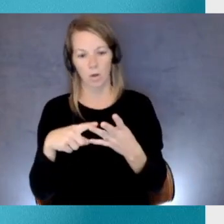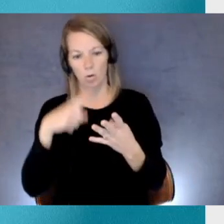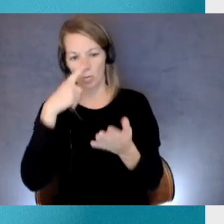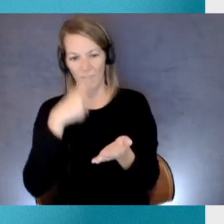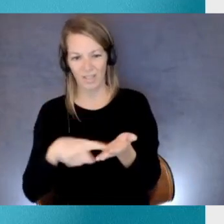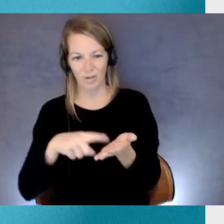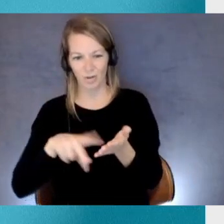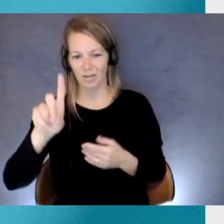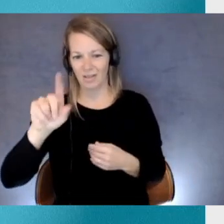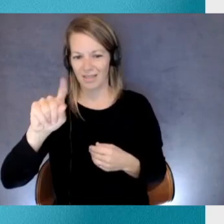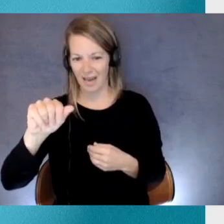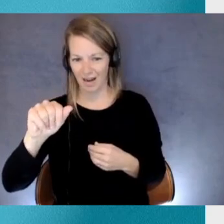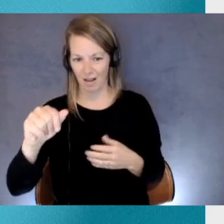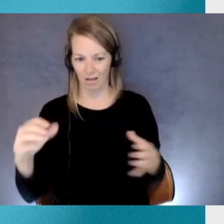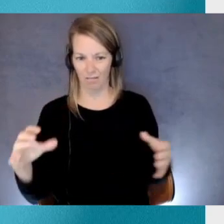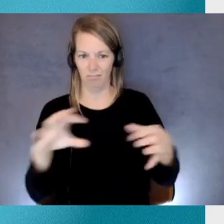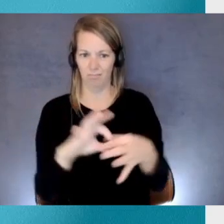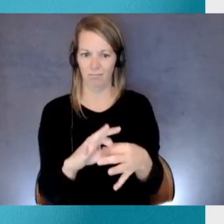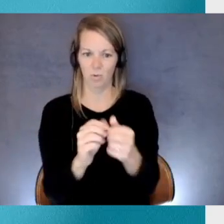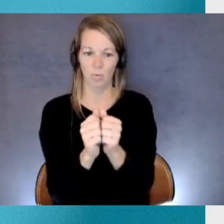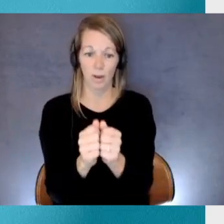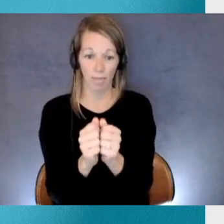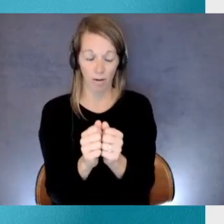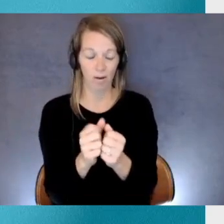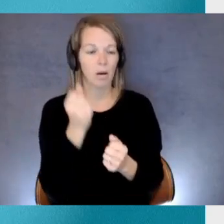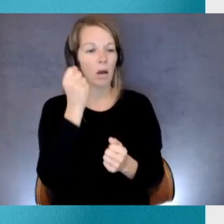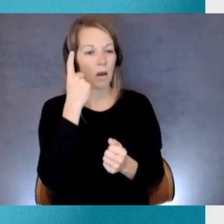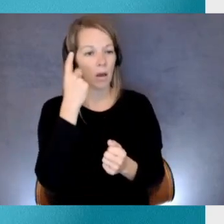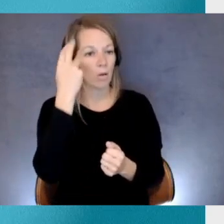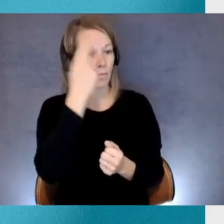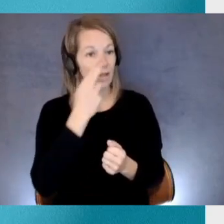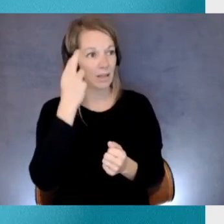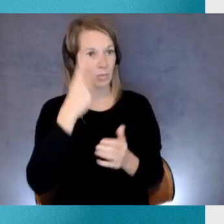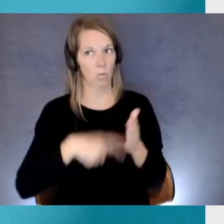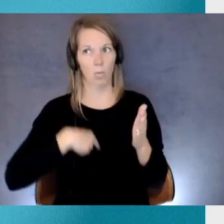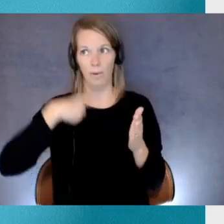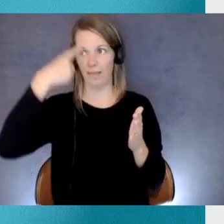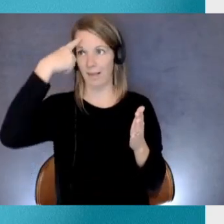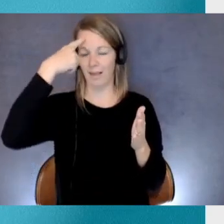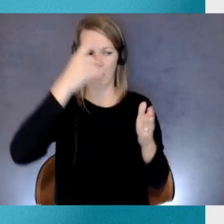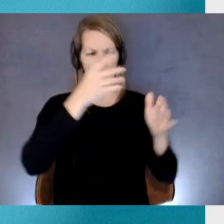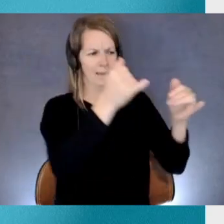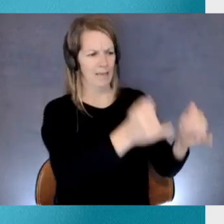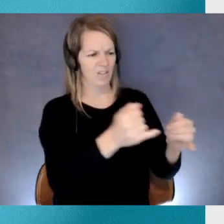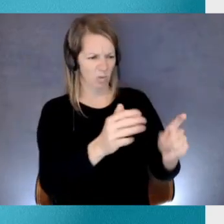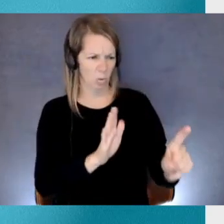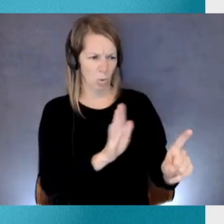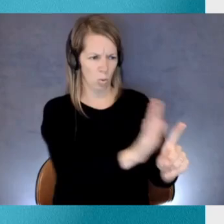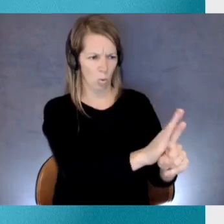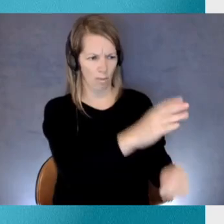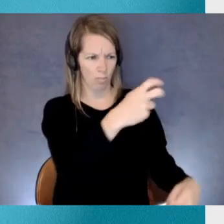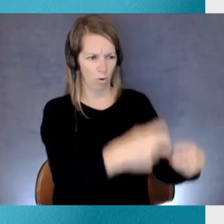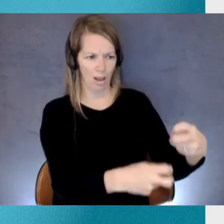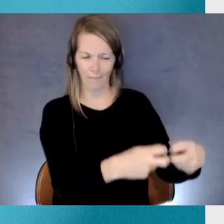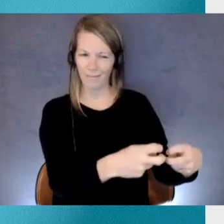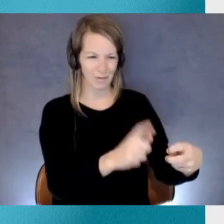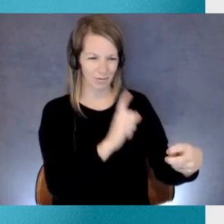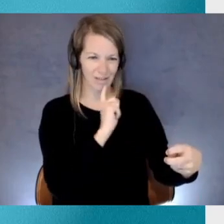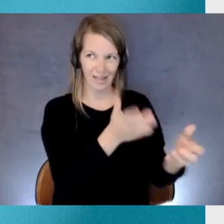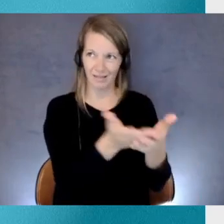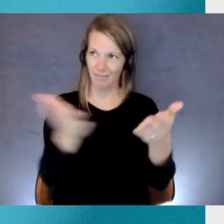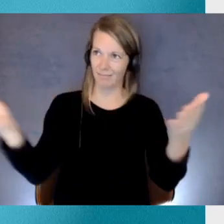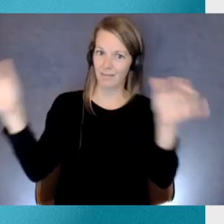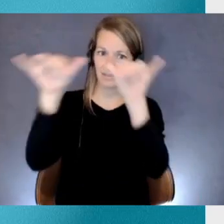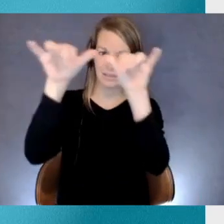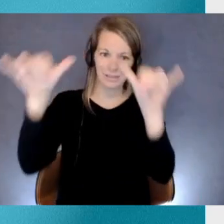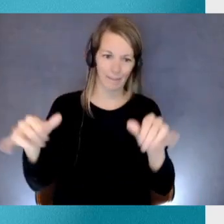And when you bring those things together and you realize that what we think of as maybe an individual's problem is actually a systemic issue, and we've talked about